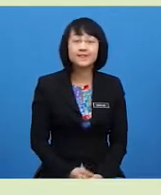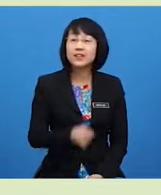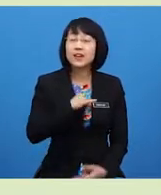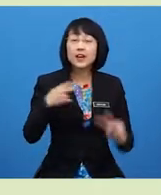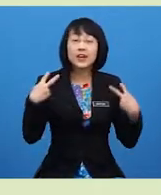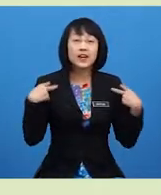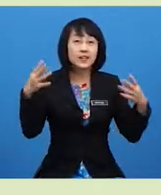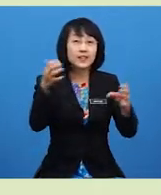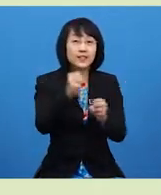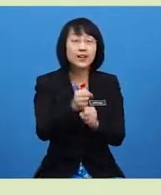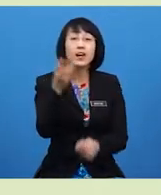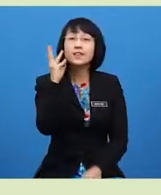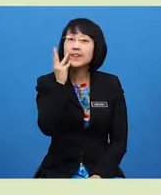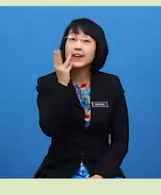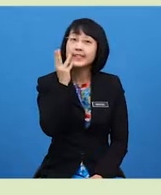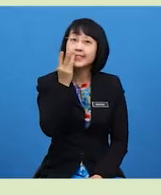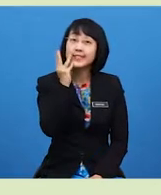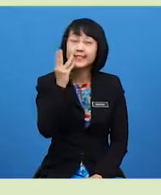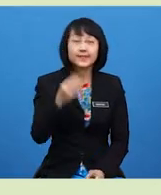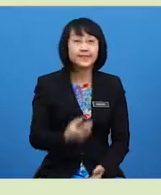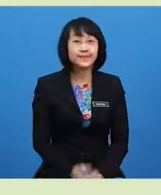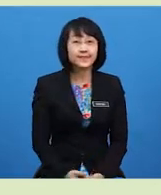I've got rice.